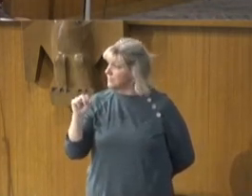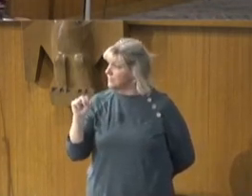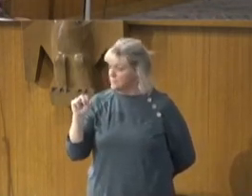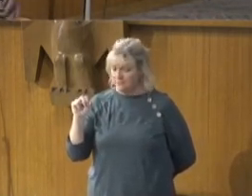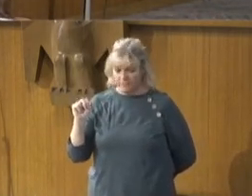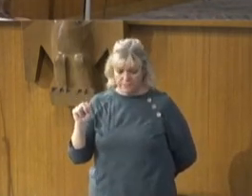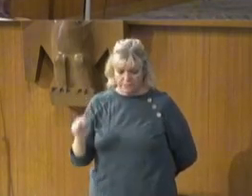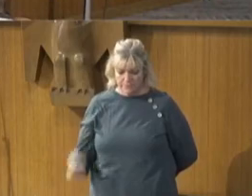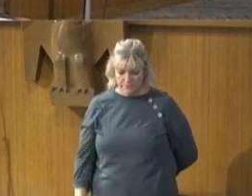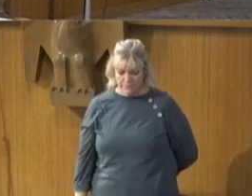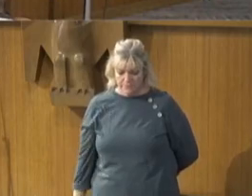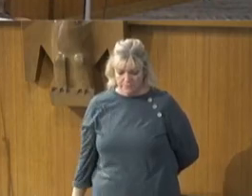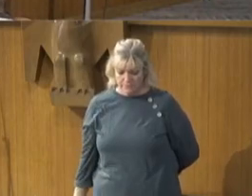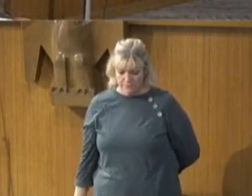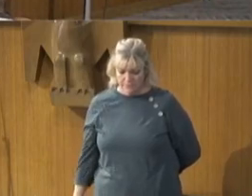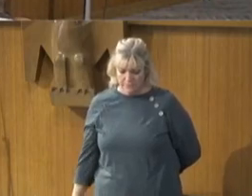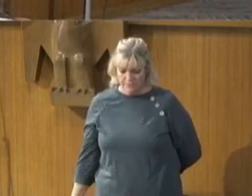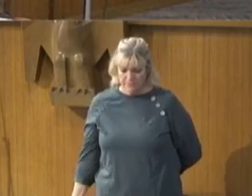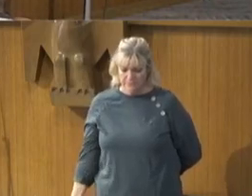Maria Chen.